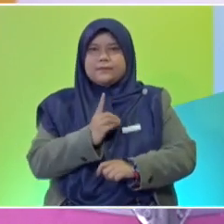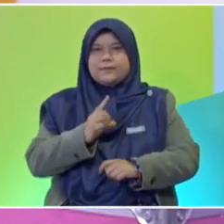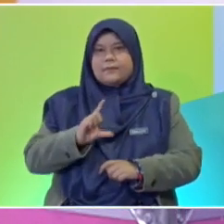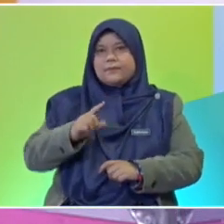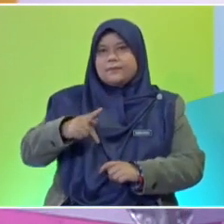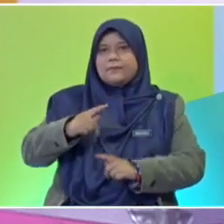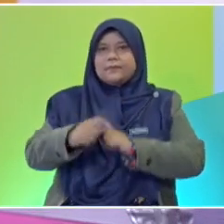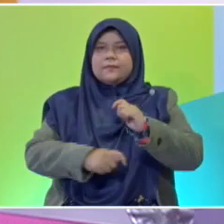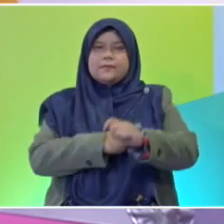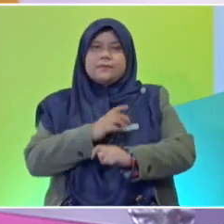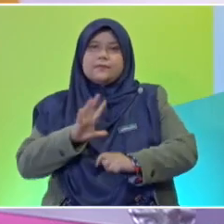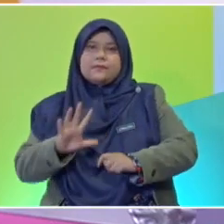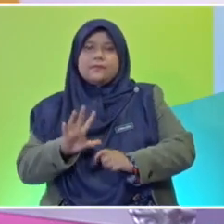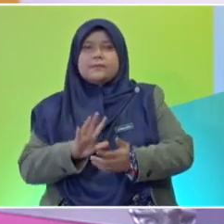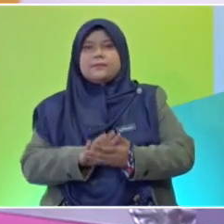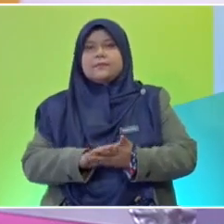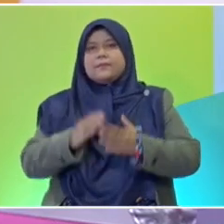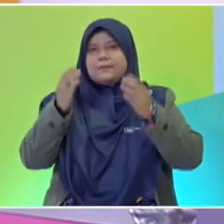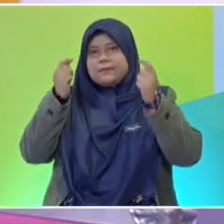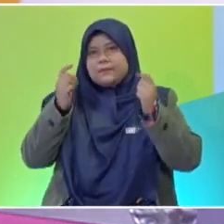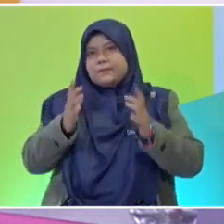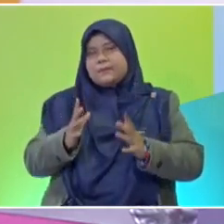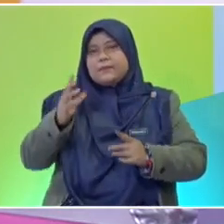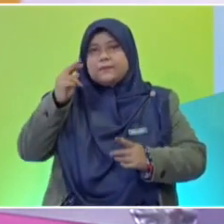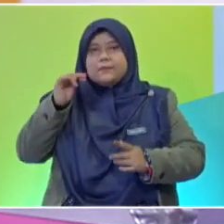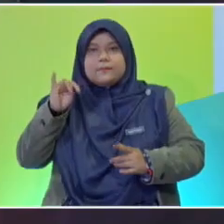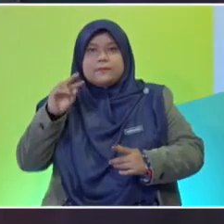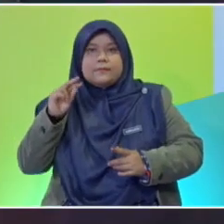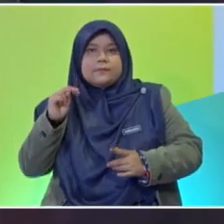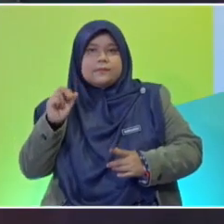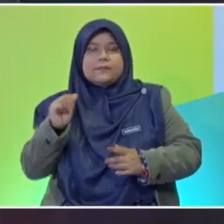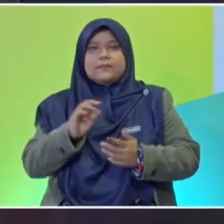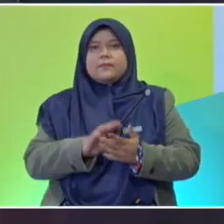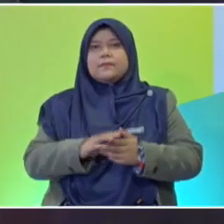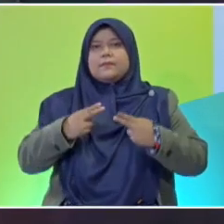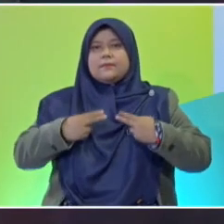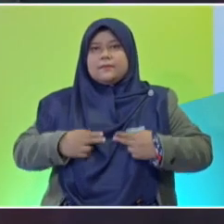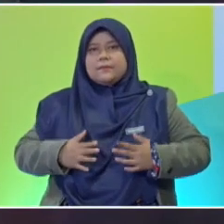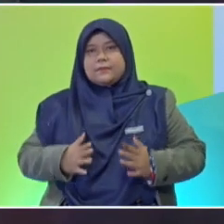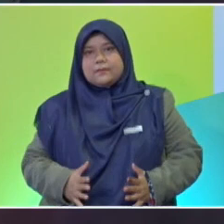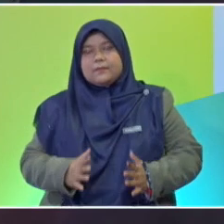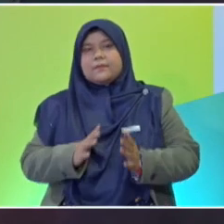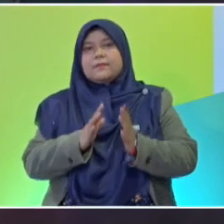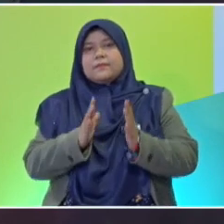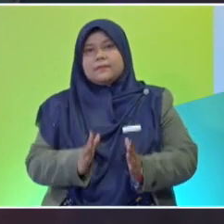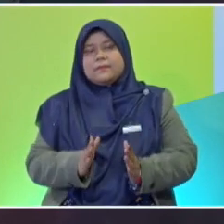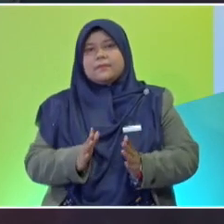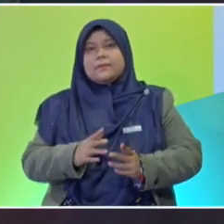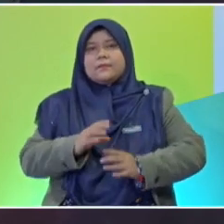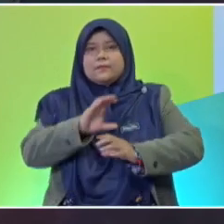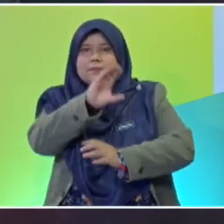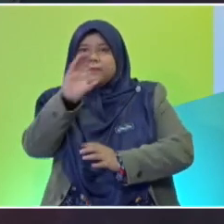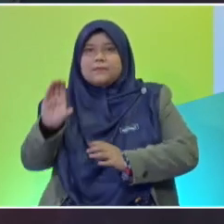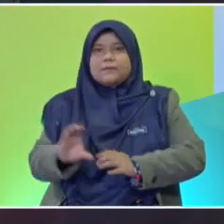Tahun 5 together with teacher Nina. And what is the topic for today, teacher? Human blood circulatory system. Human blood